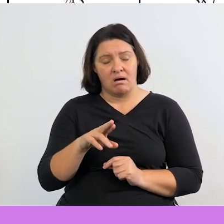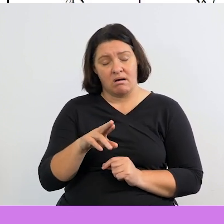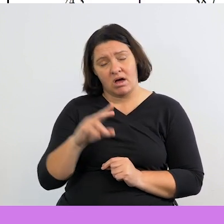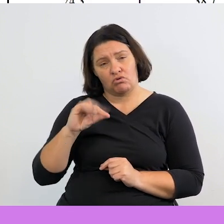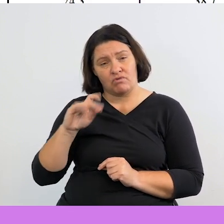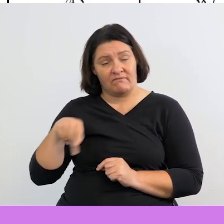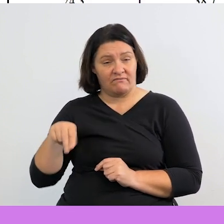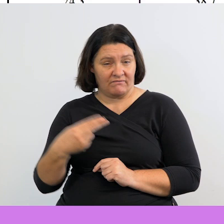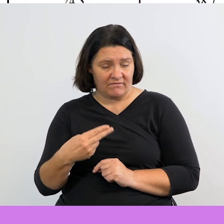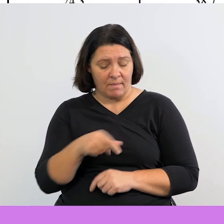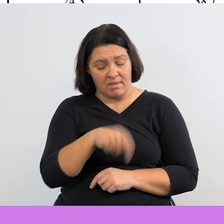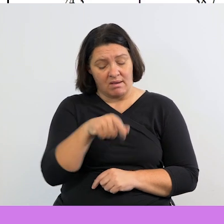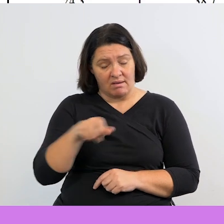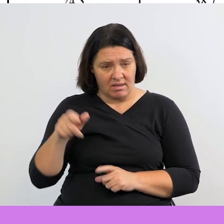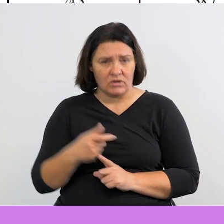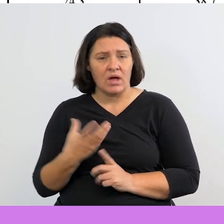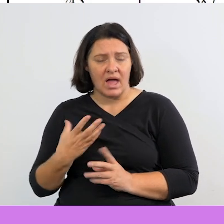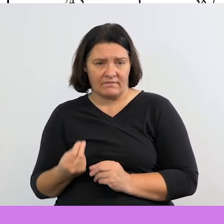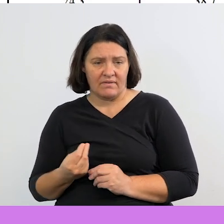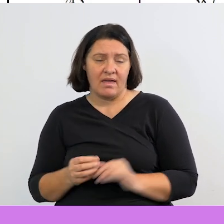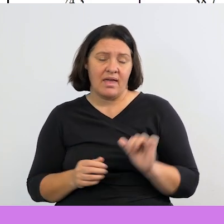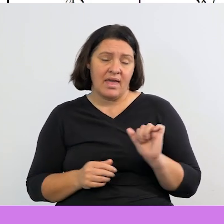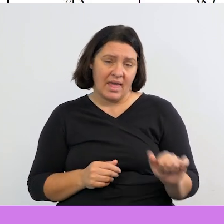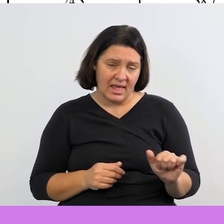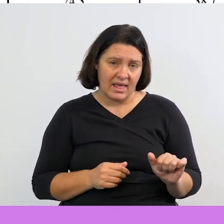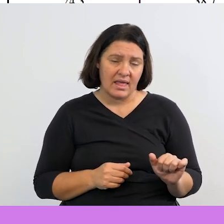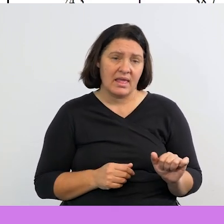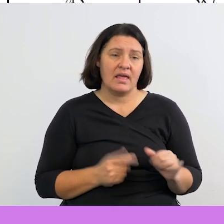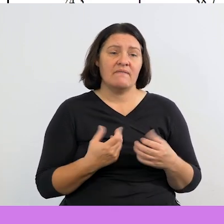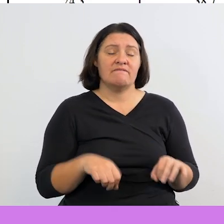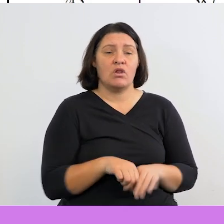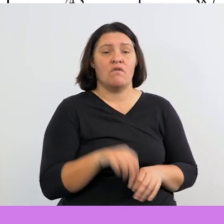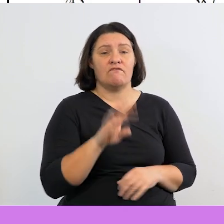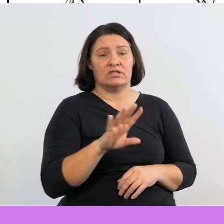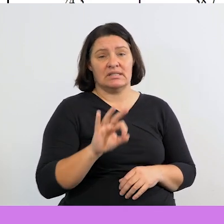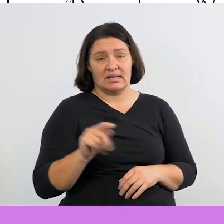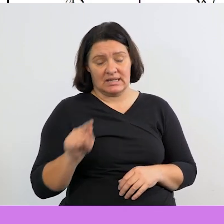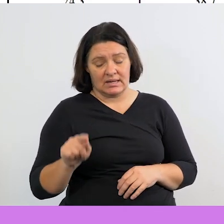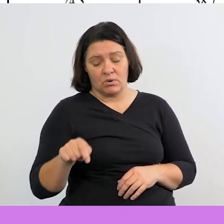graph. Now, remember we indicated here, the value is